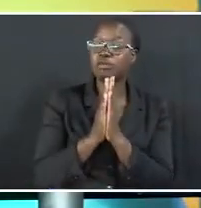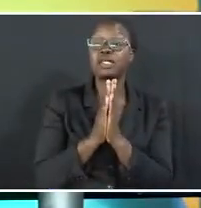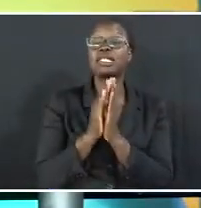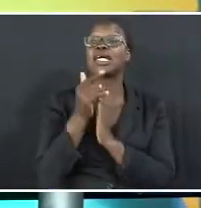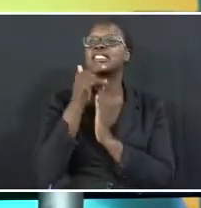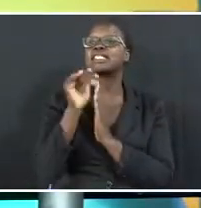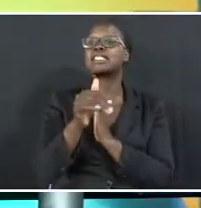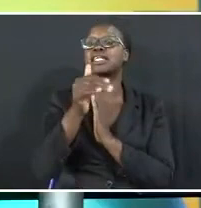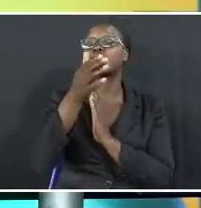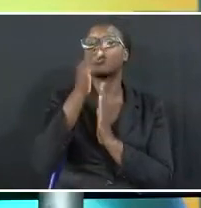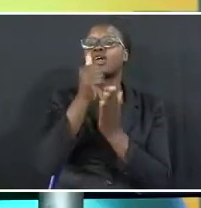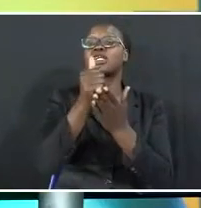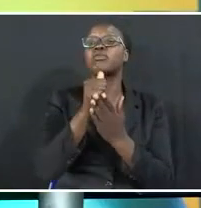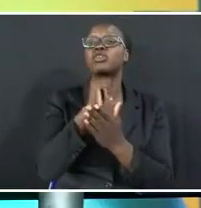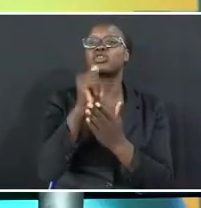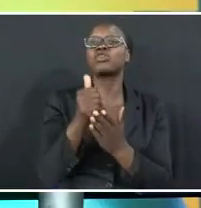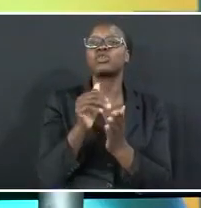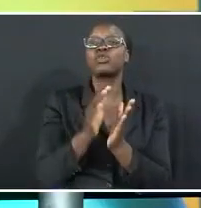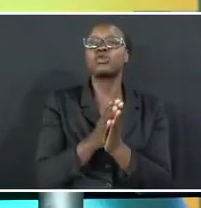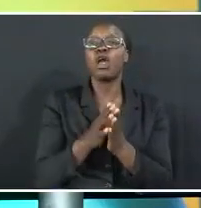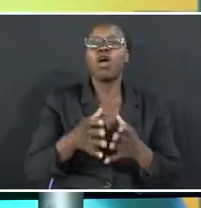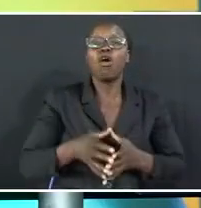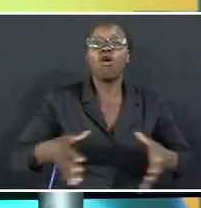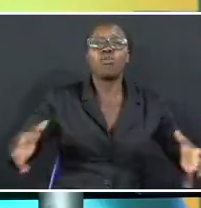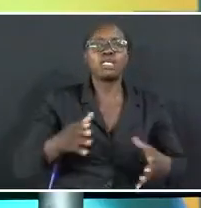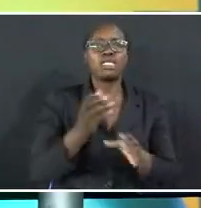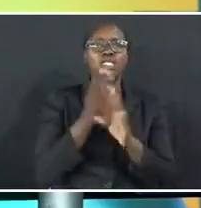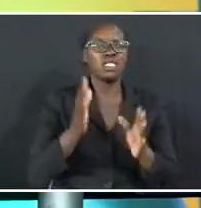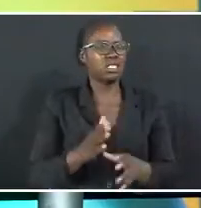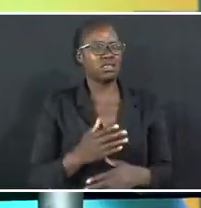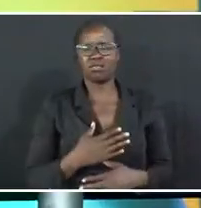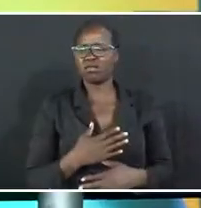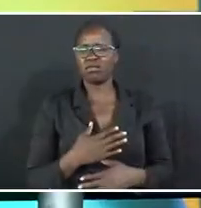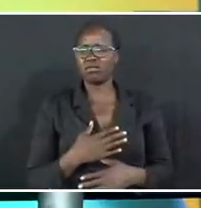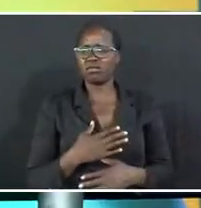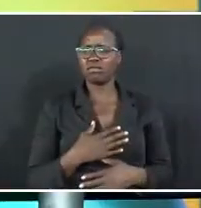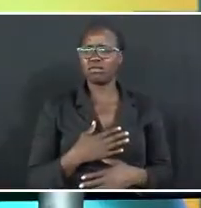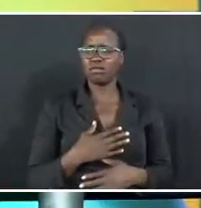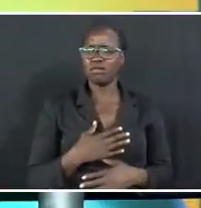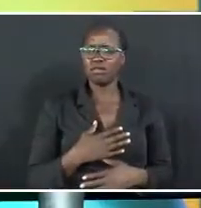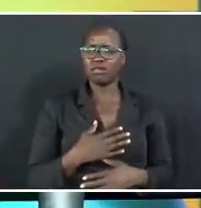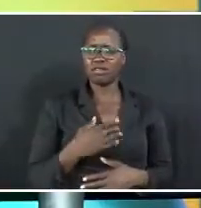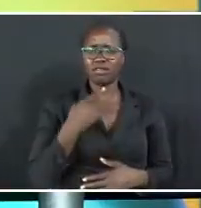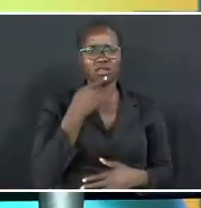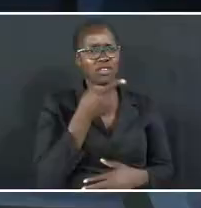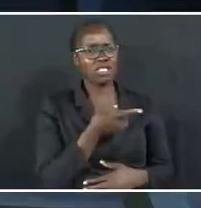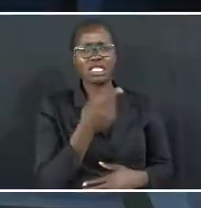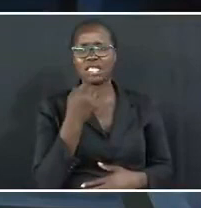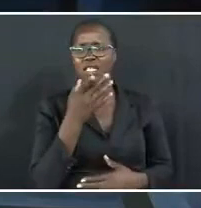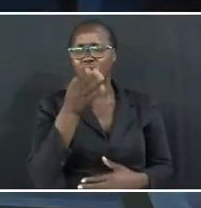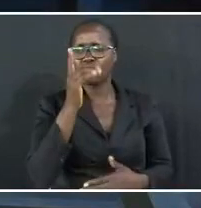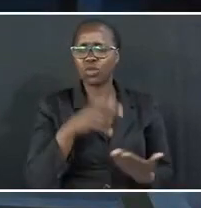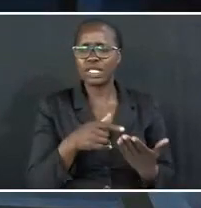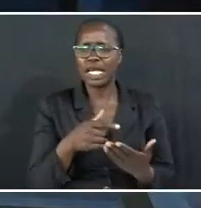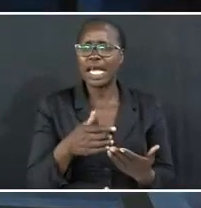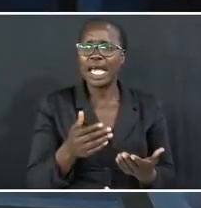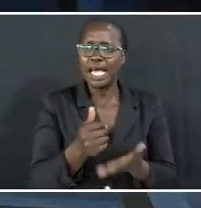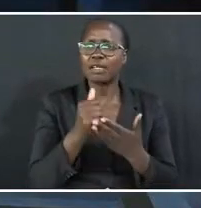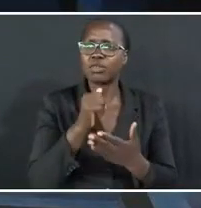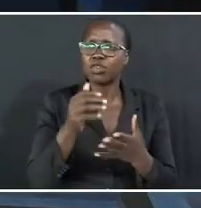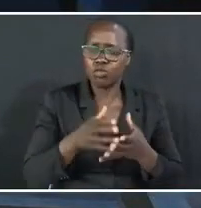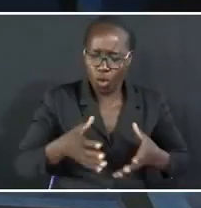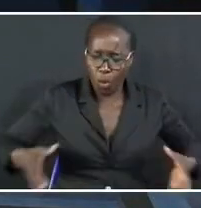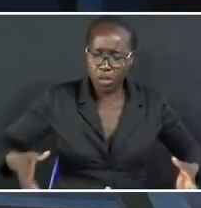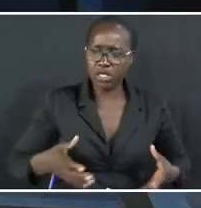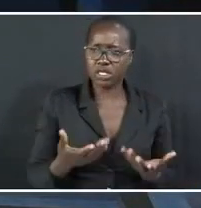said, God, help us not to be obese Christians. And I was wondering, what is Bob telling God? Help us not to be